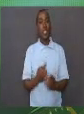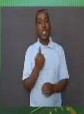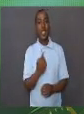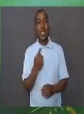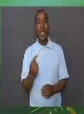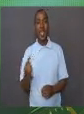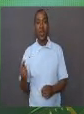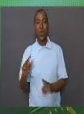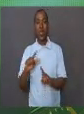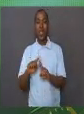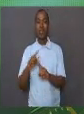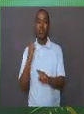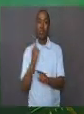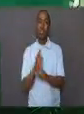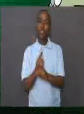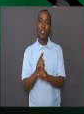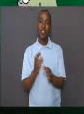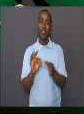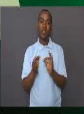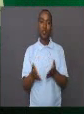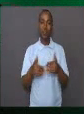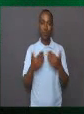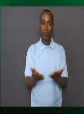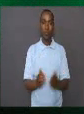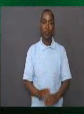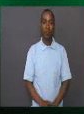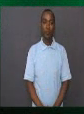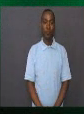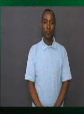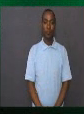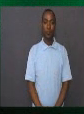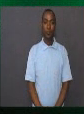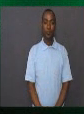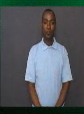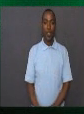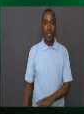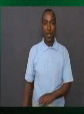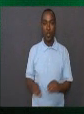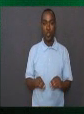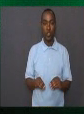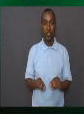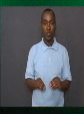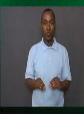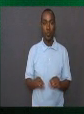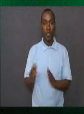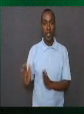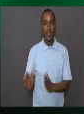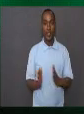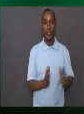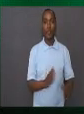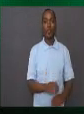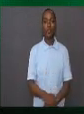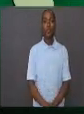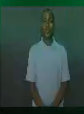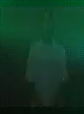correct definition. Students, let's get ready.